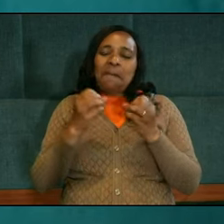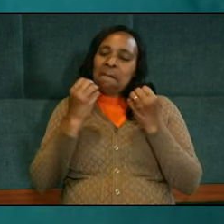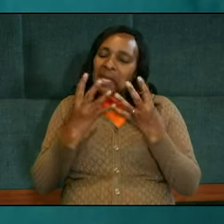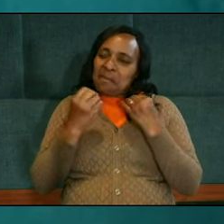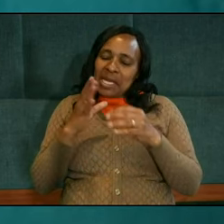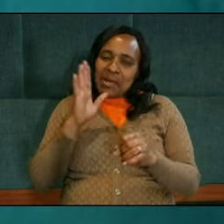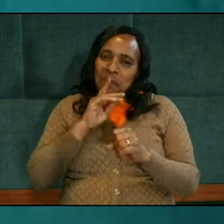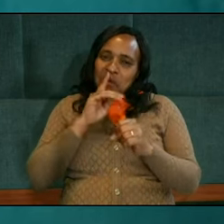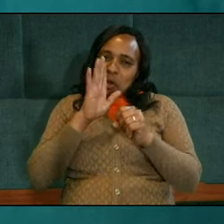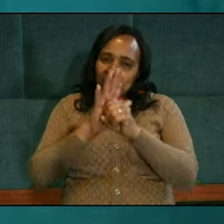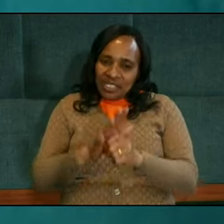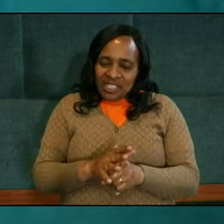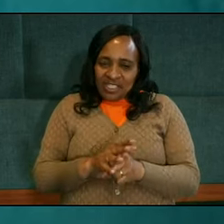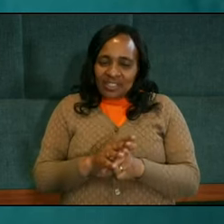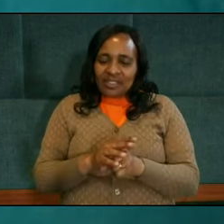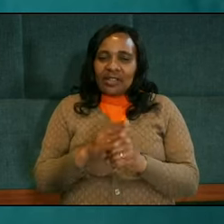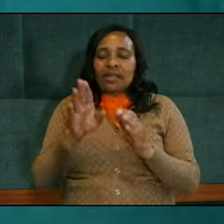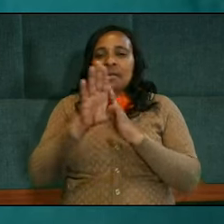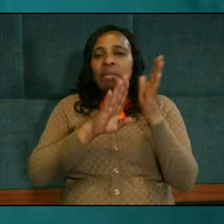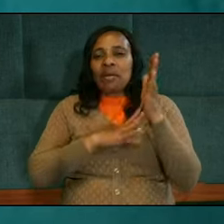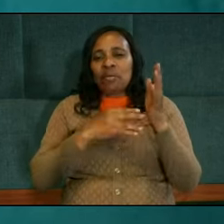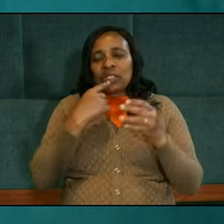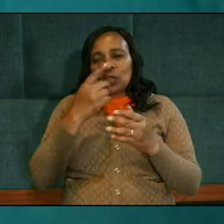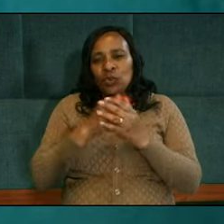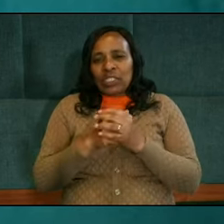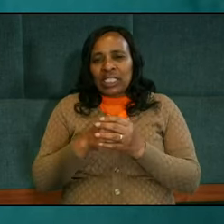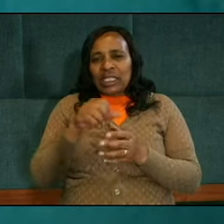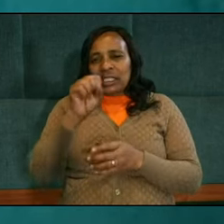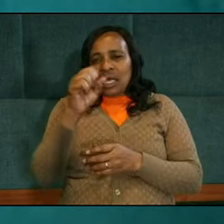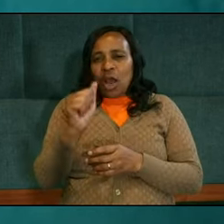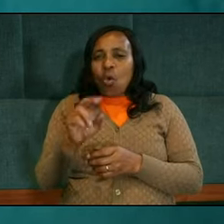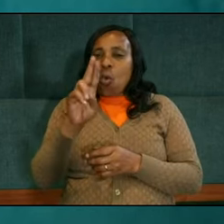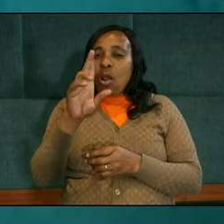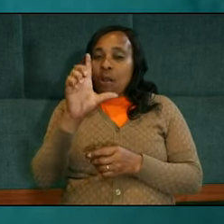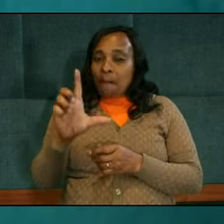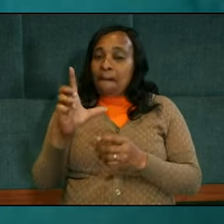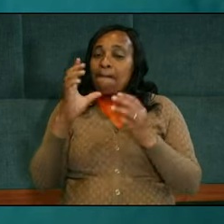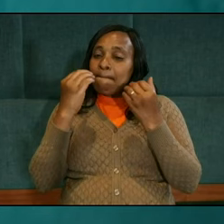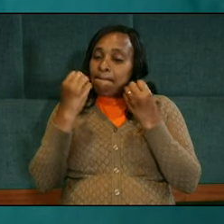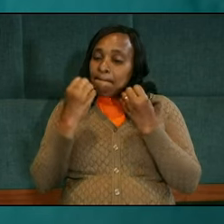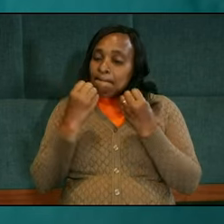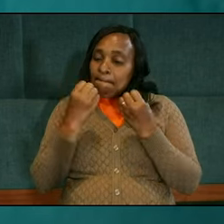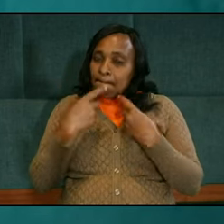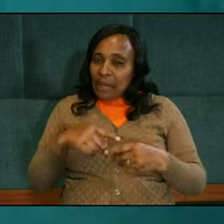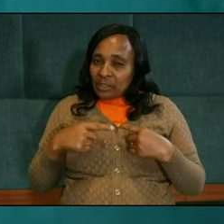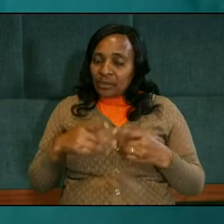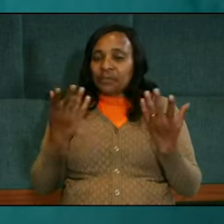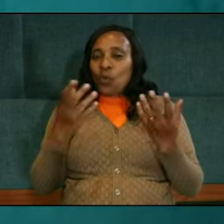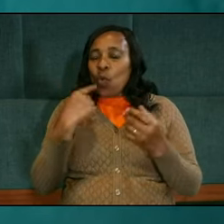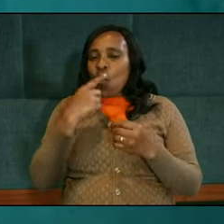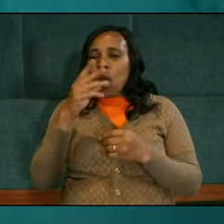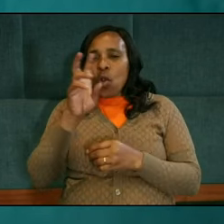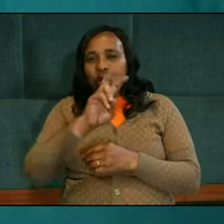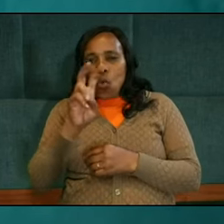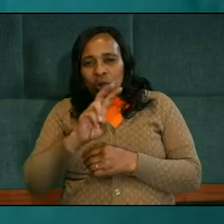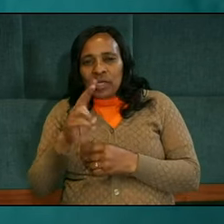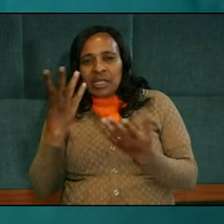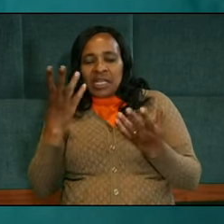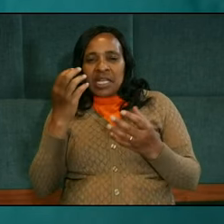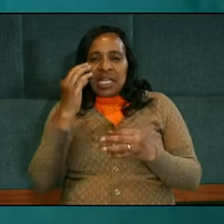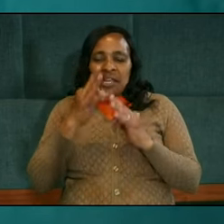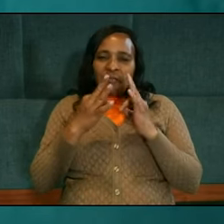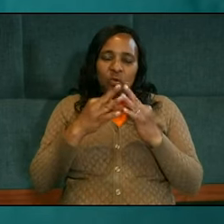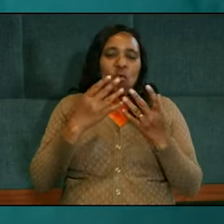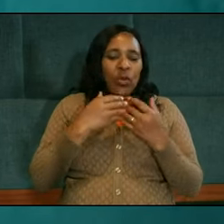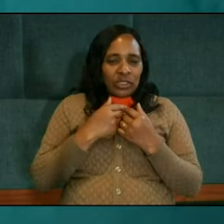promise. In fact, the Bible describes Saul as one of the people who was good to look at. If you catch my